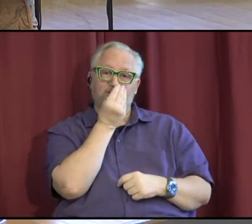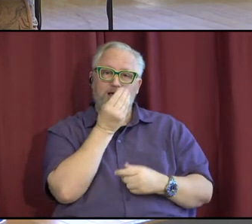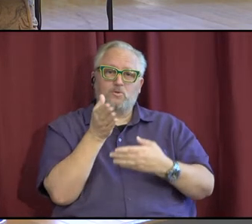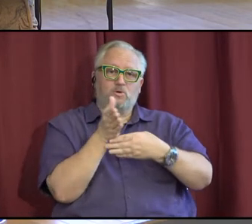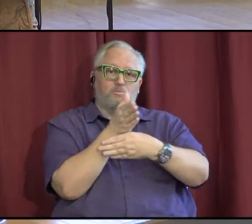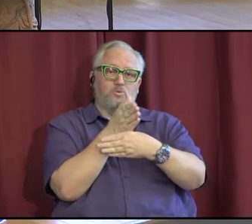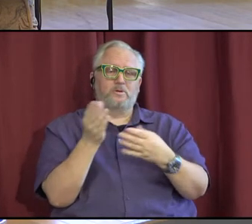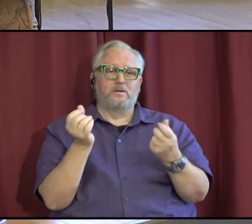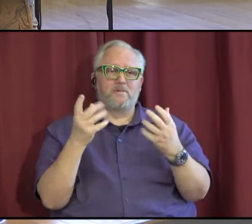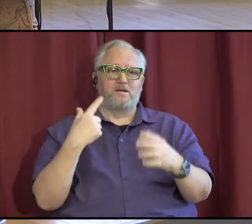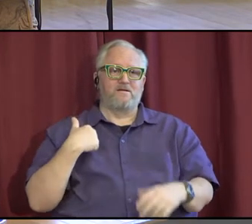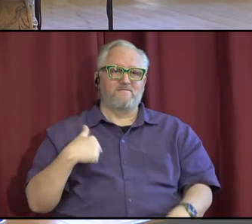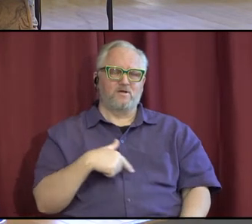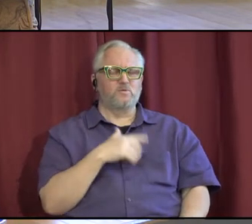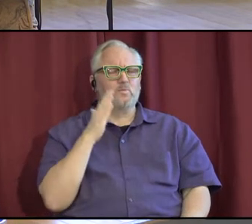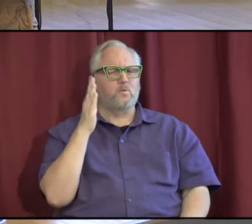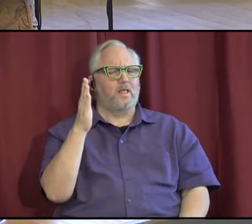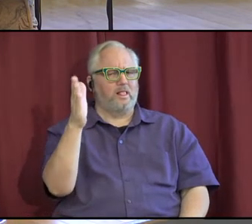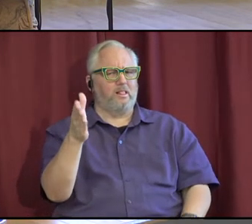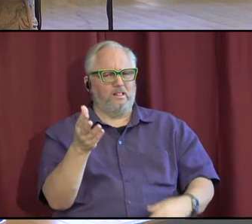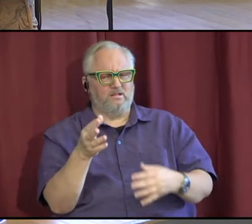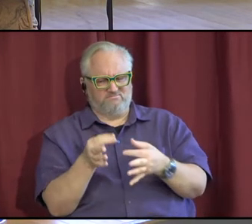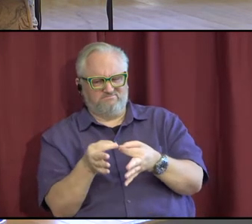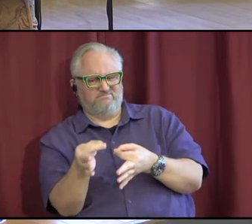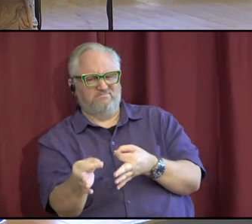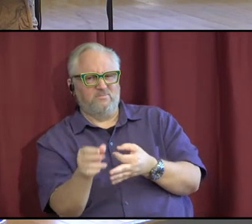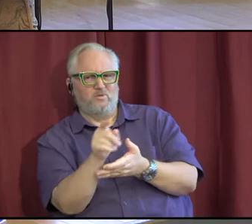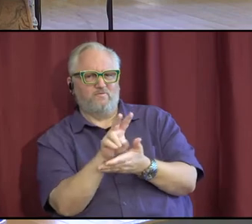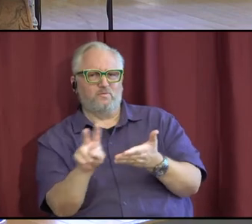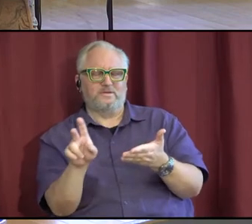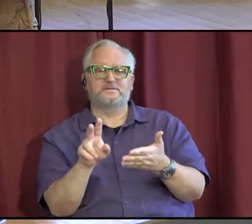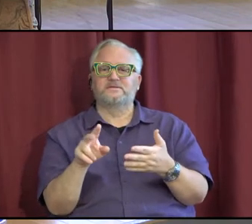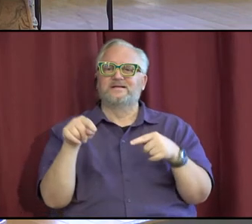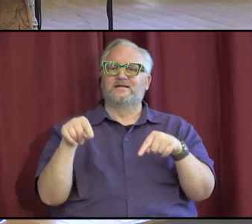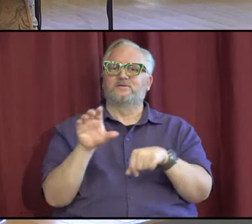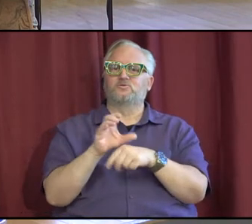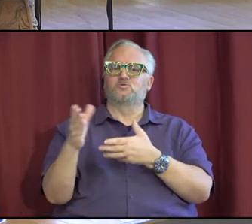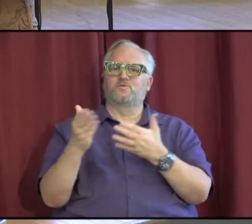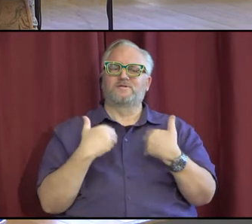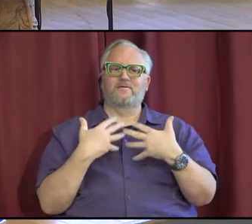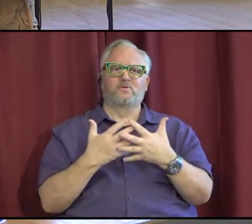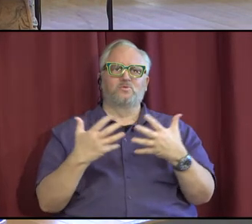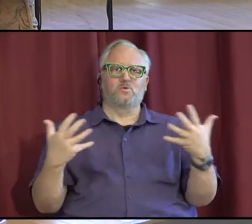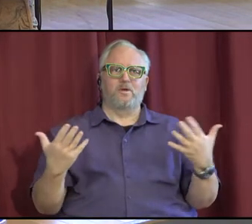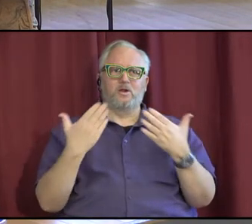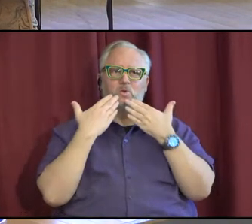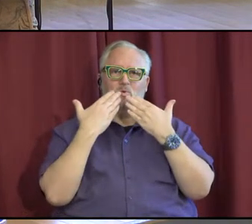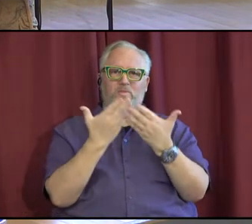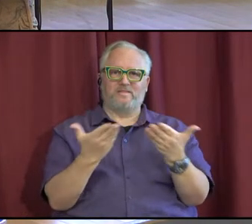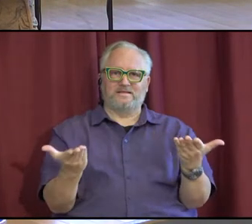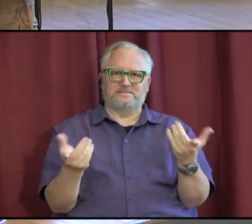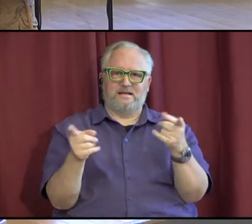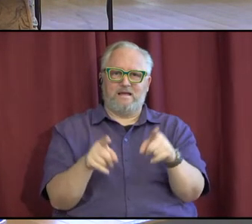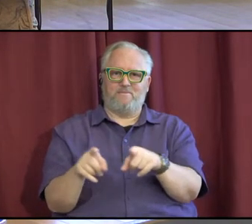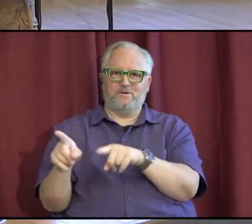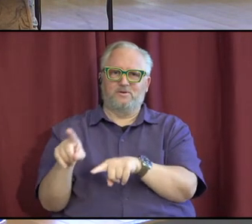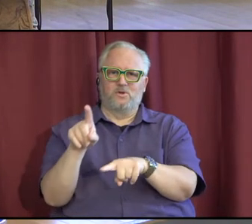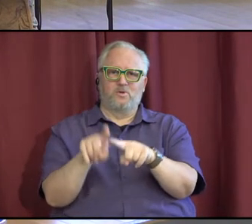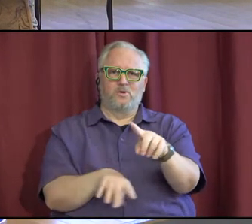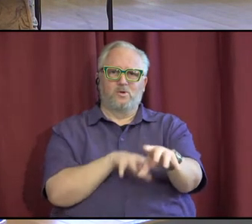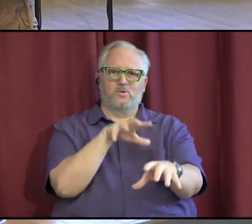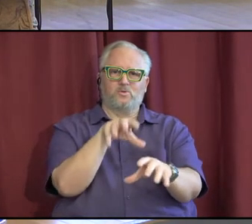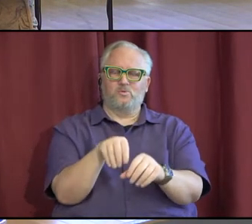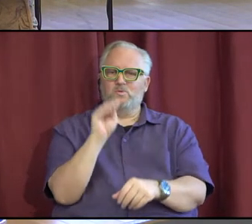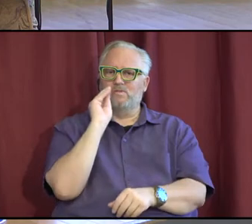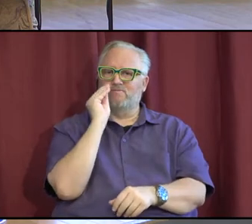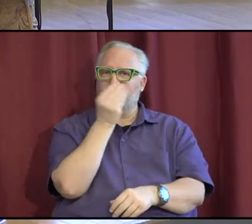communion, many of us, and we will do that in a few weeks. Today's service just had too many good things in it for us to include the